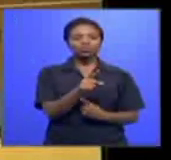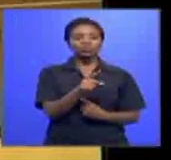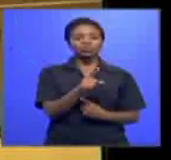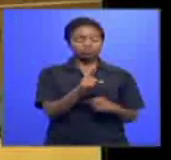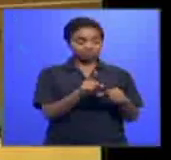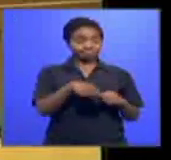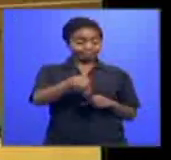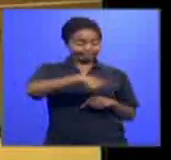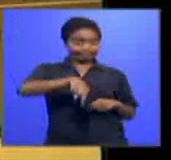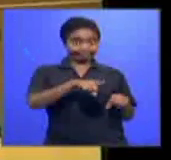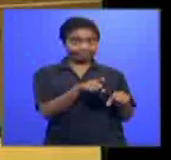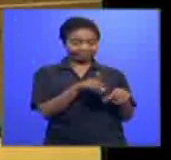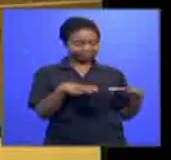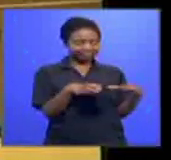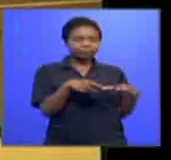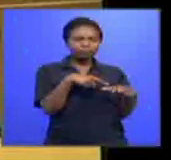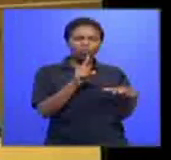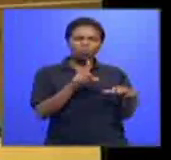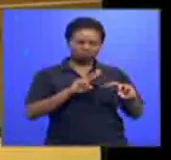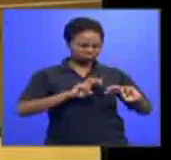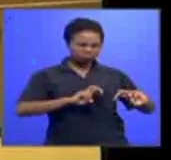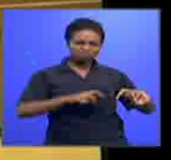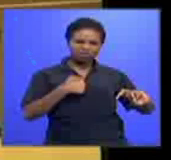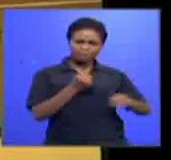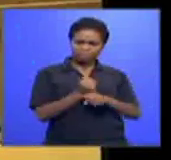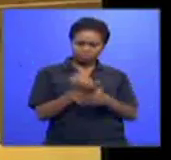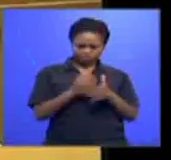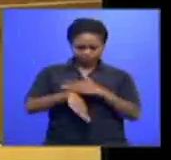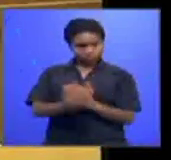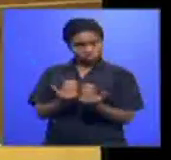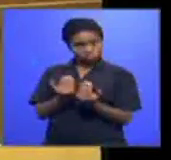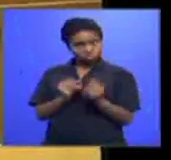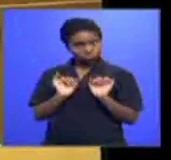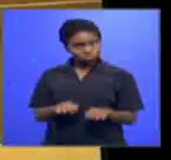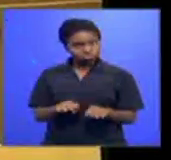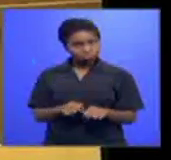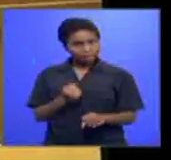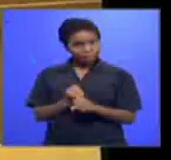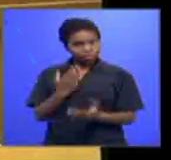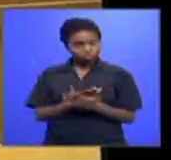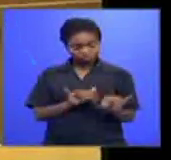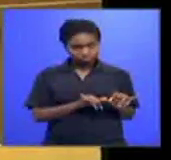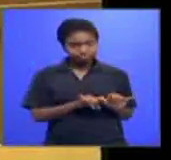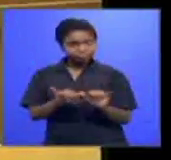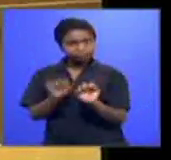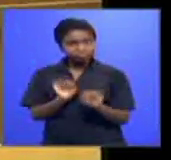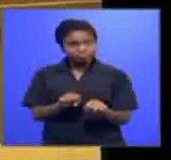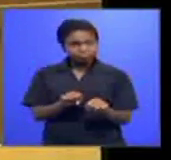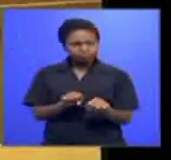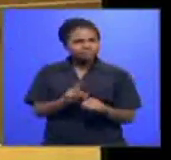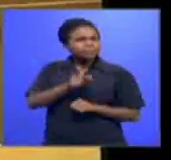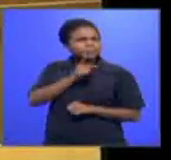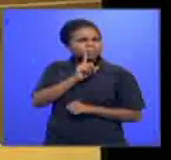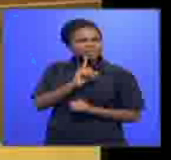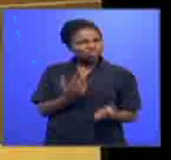will investigate the appropriateness of the remuneration and conditions